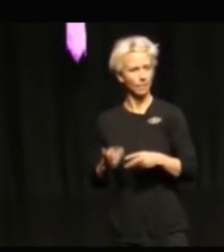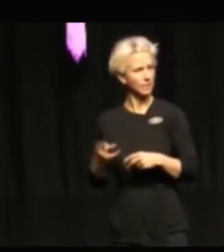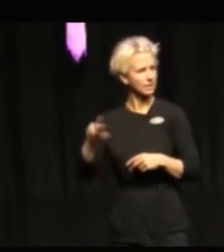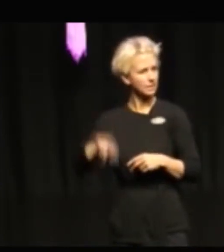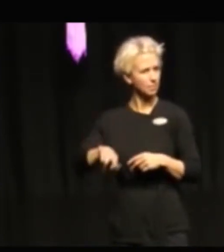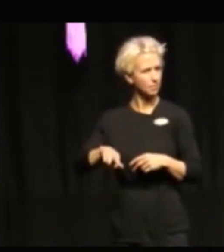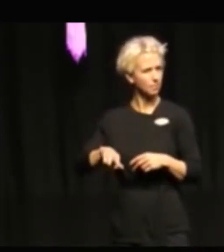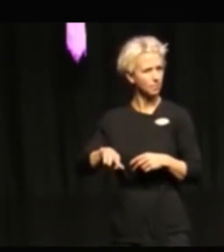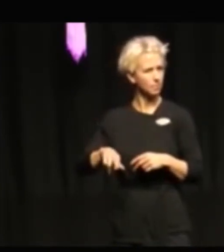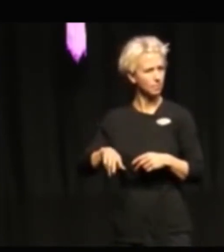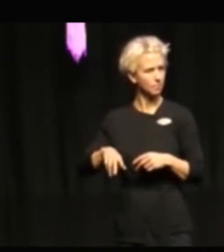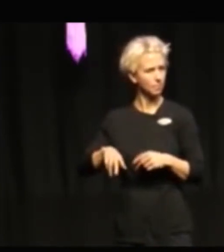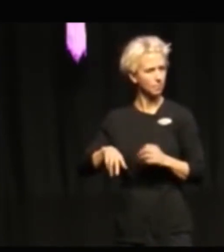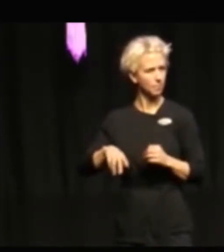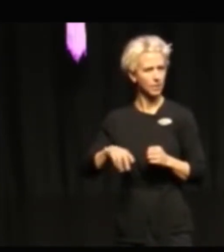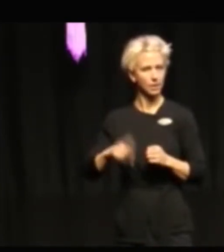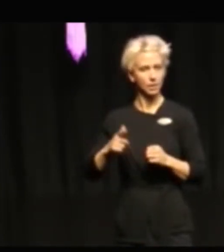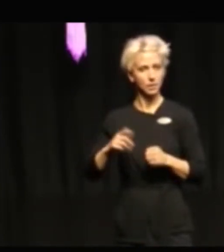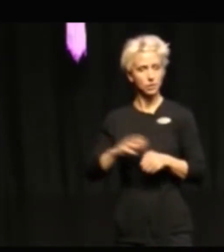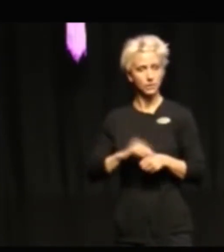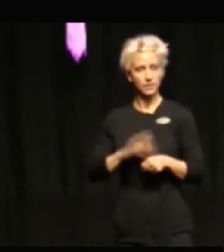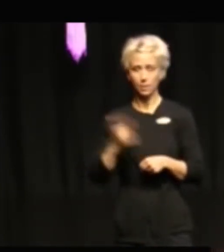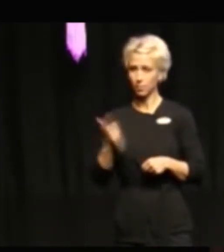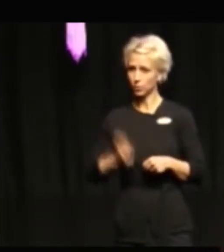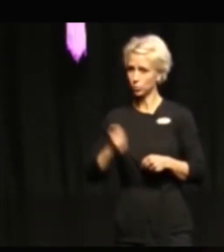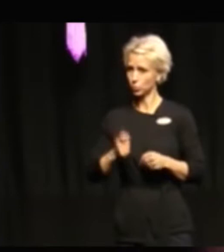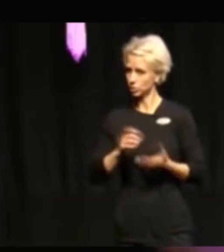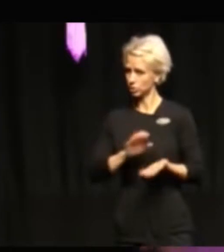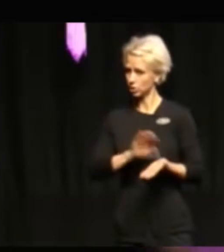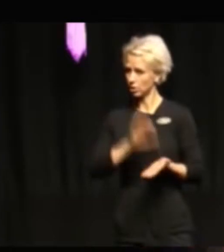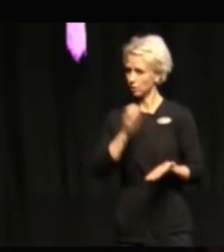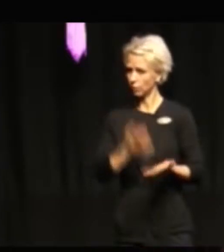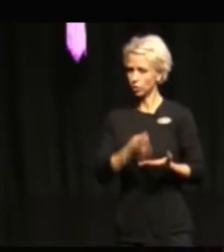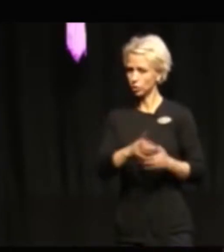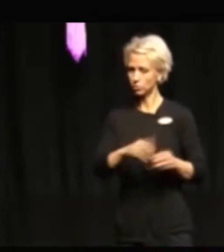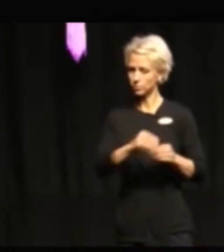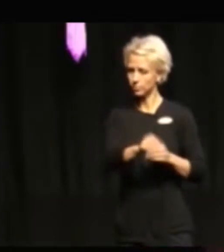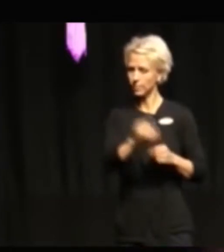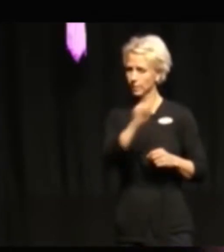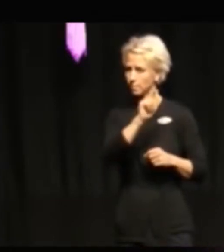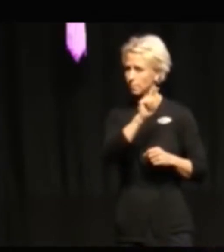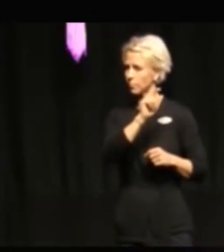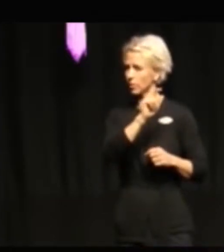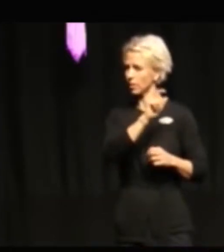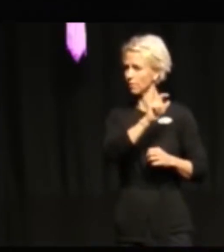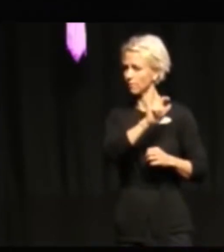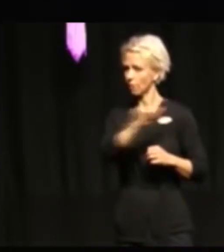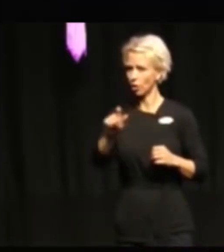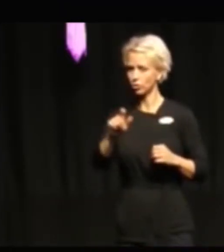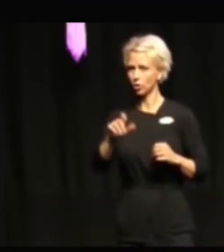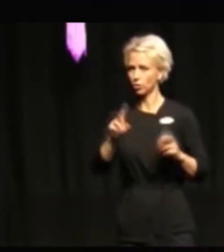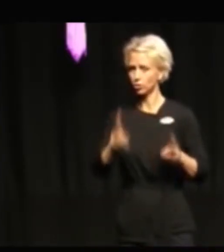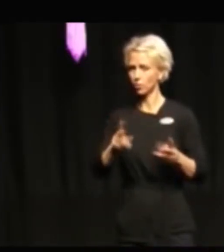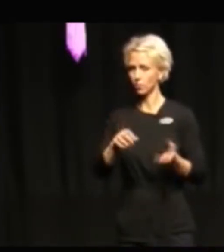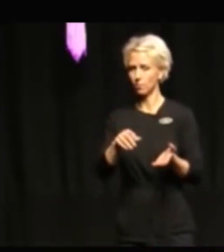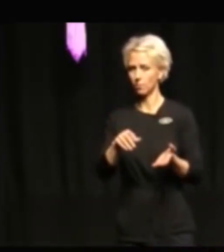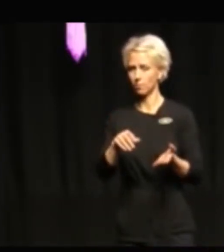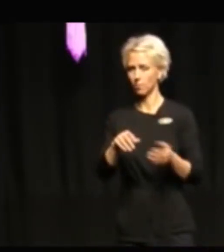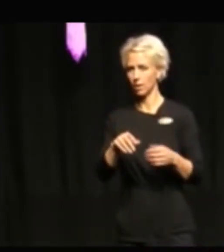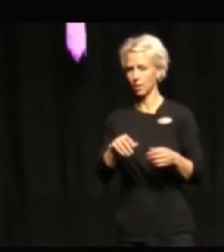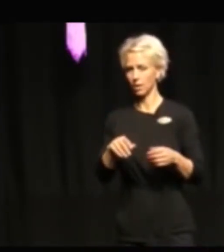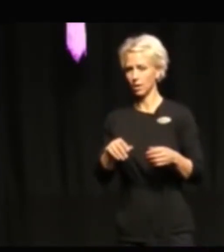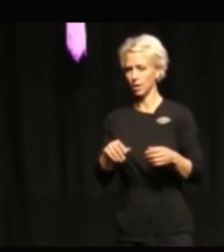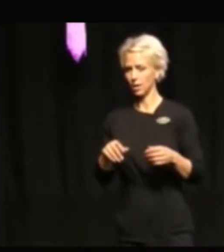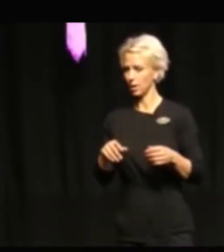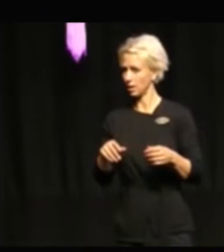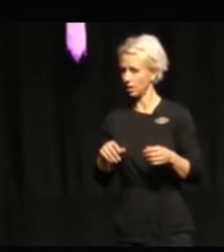example, Swedish pension funds that invest in companies that displace people, like this oil company